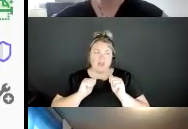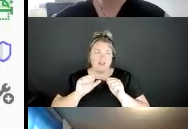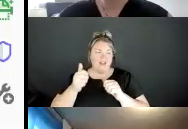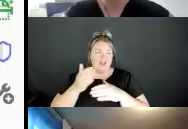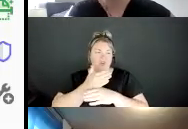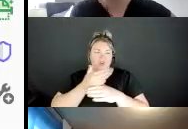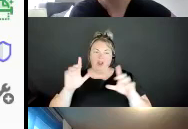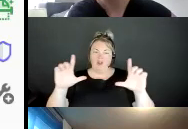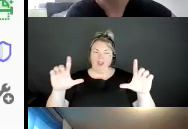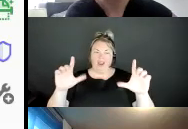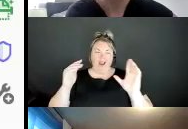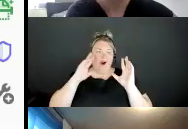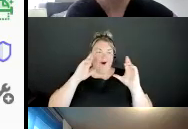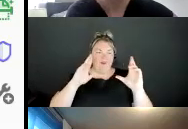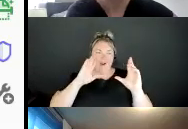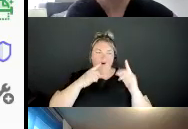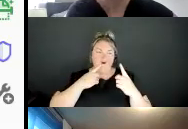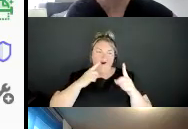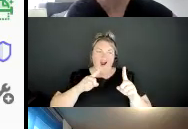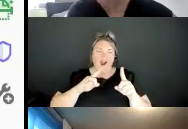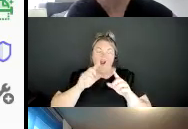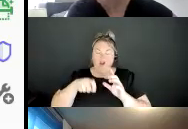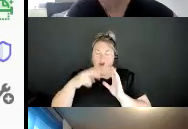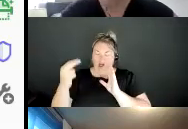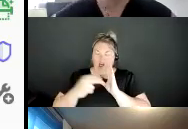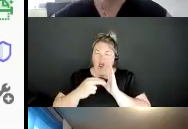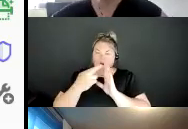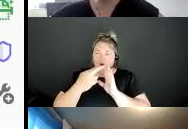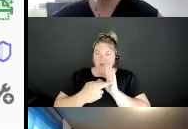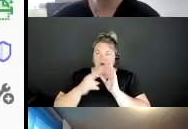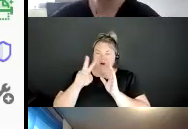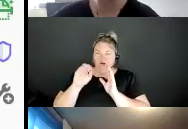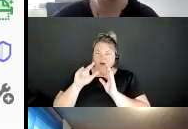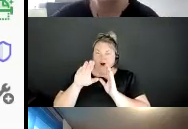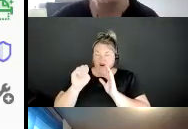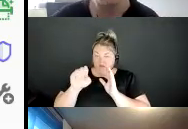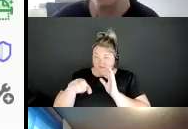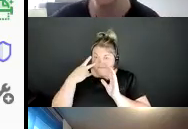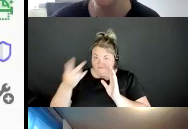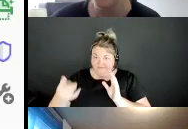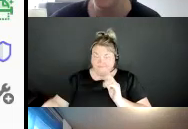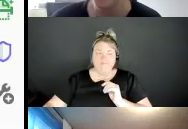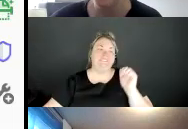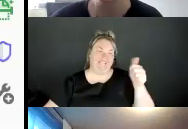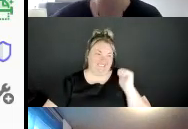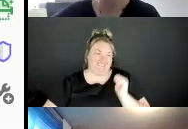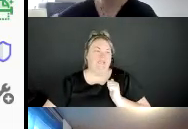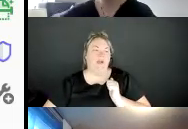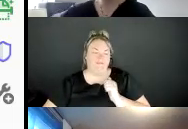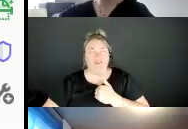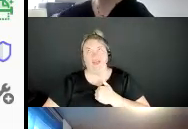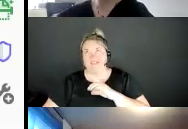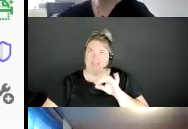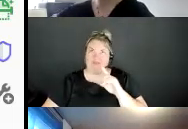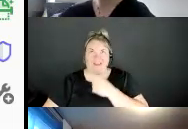works. You should be looking at our rule volume. Can people see that? Yes. I did it right. Okay,